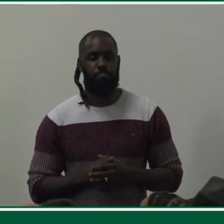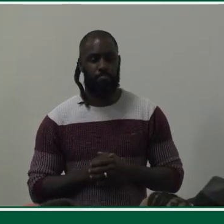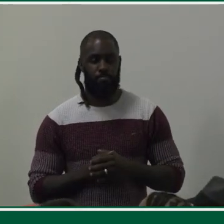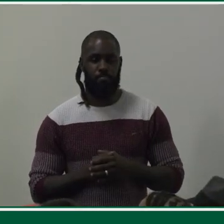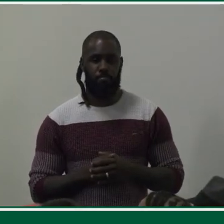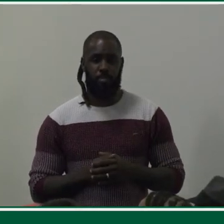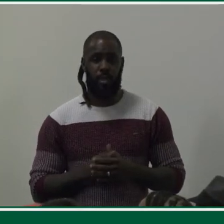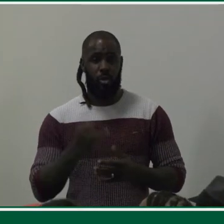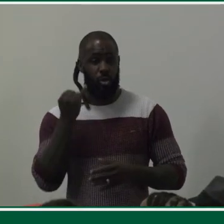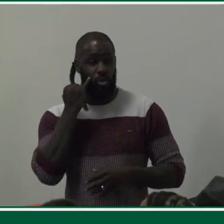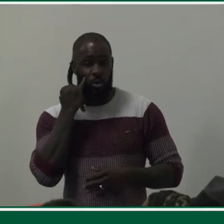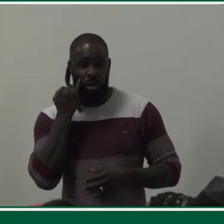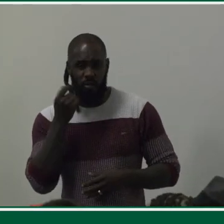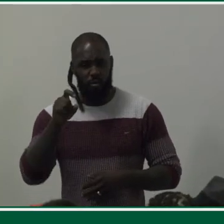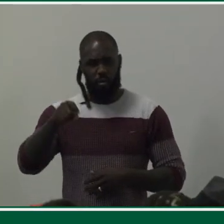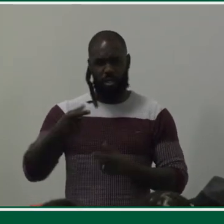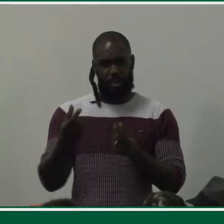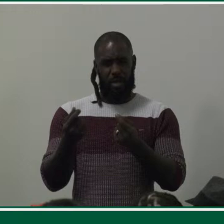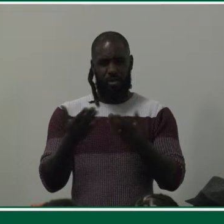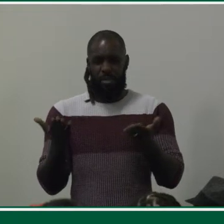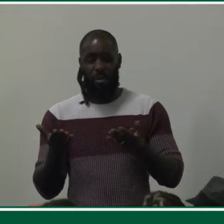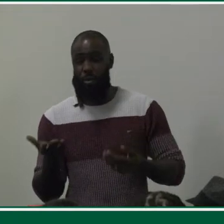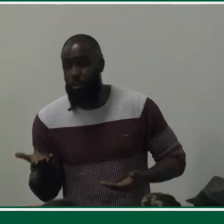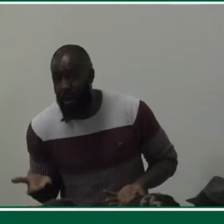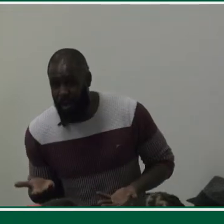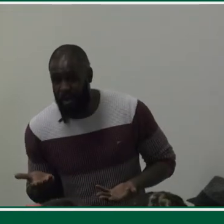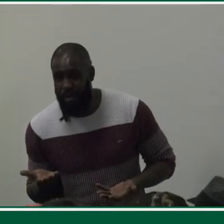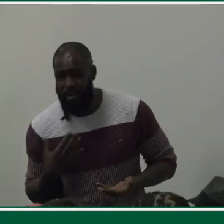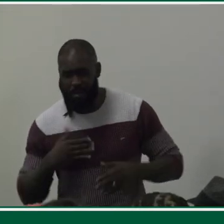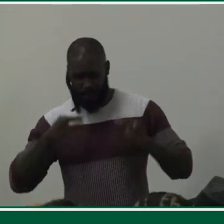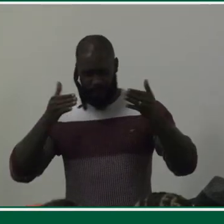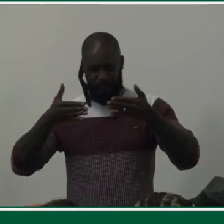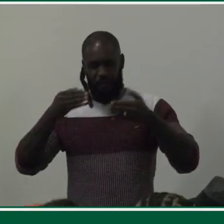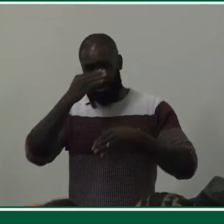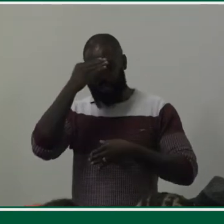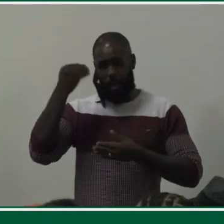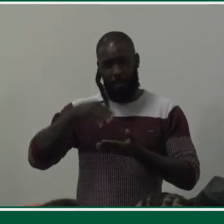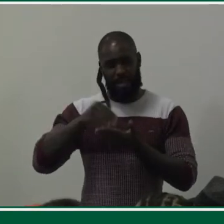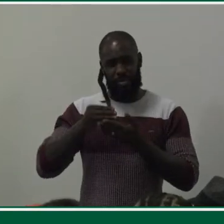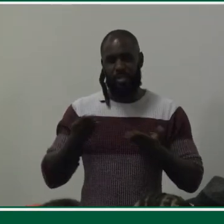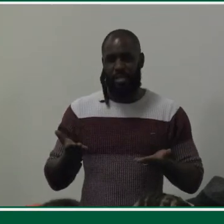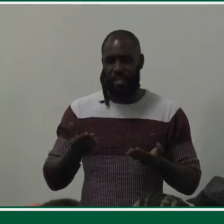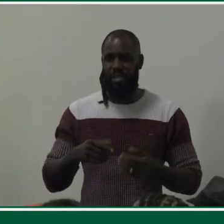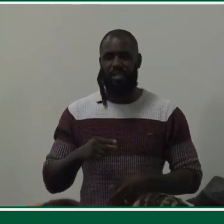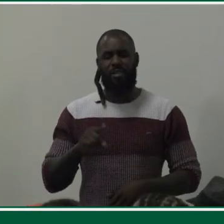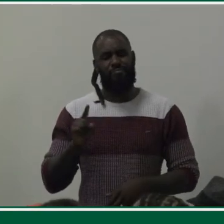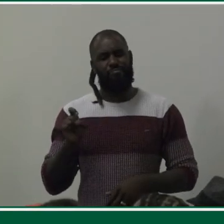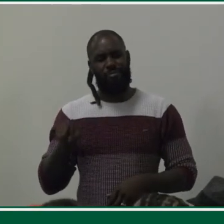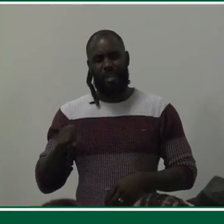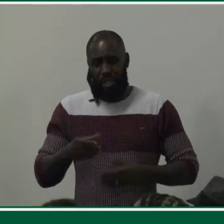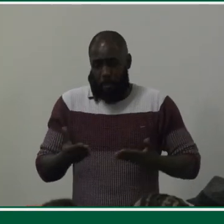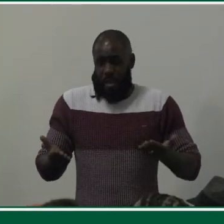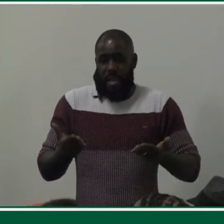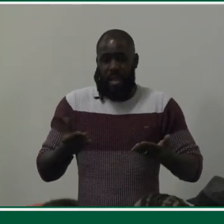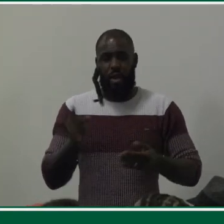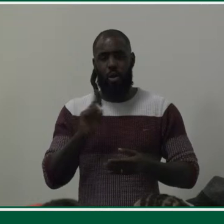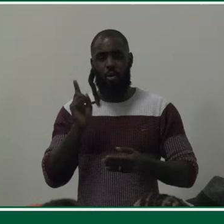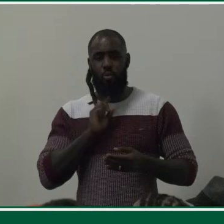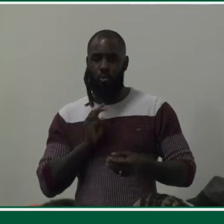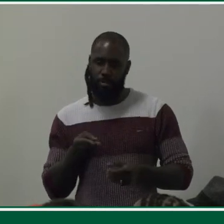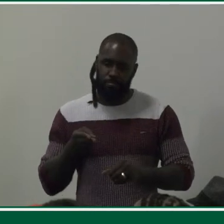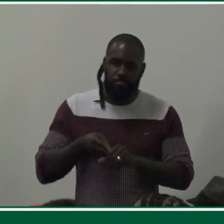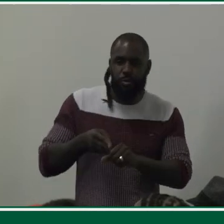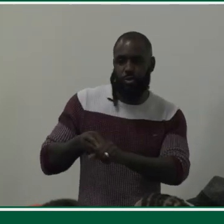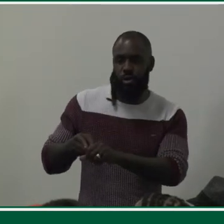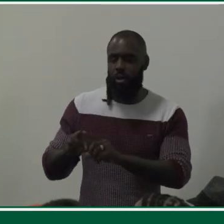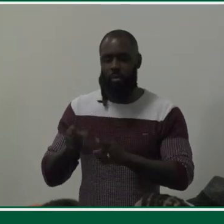So if anybody should be doing something that's focused on black student success, it should be the primary place that is enrolling them. But you know,